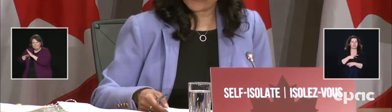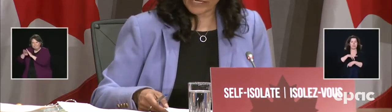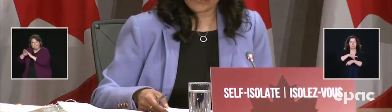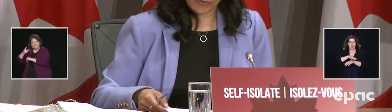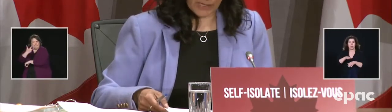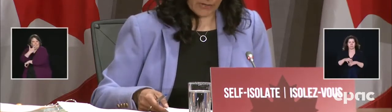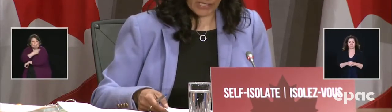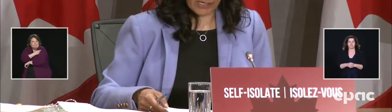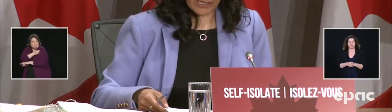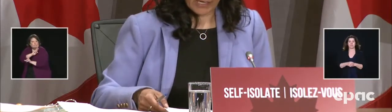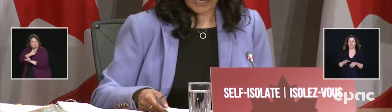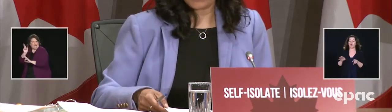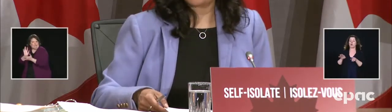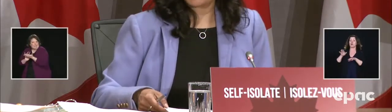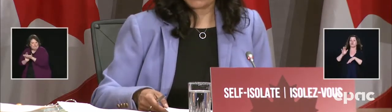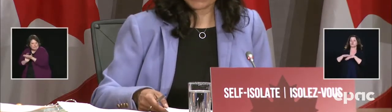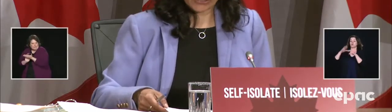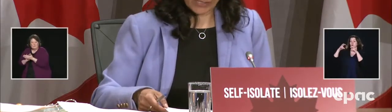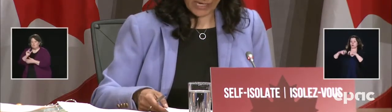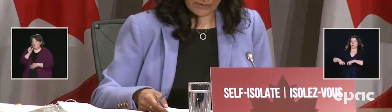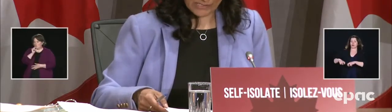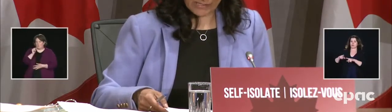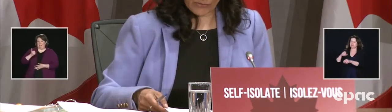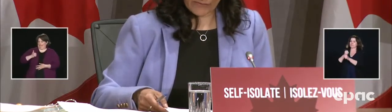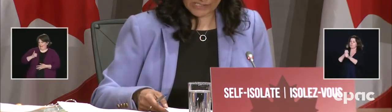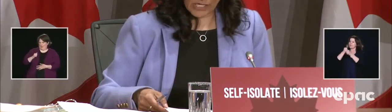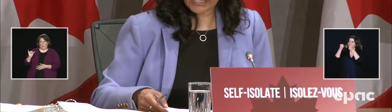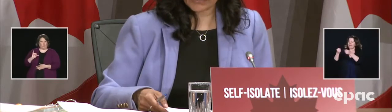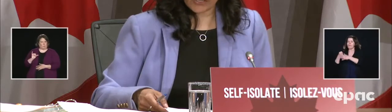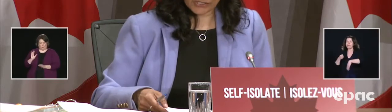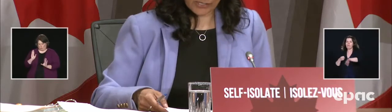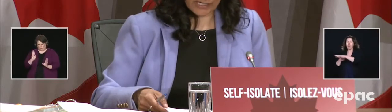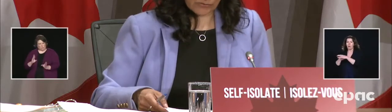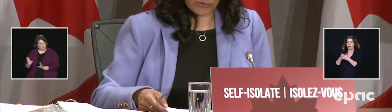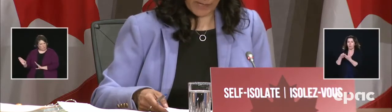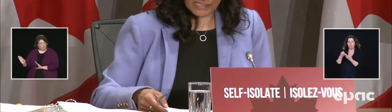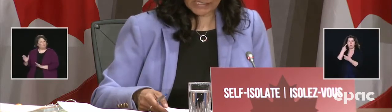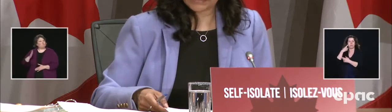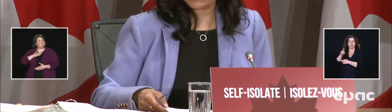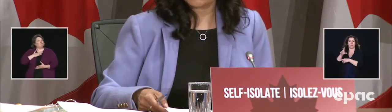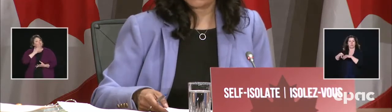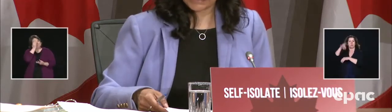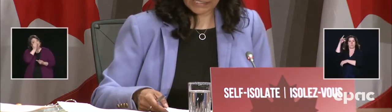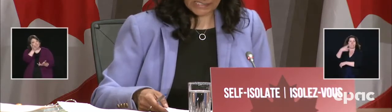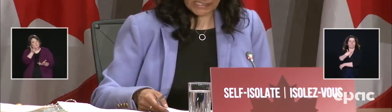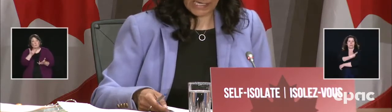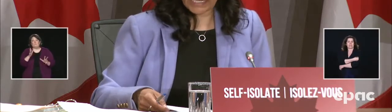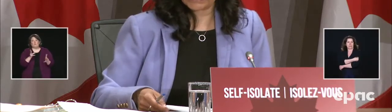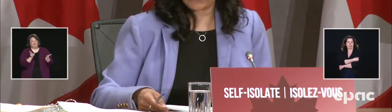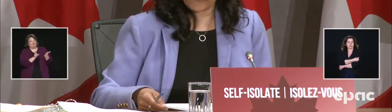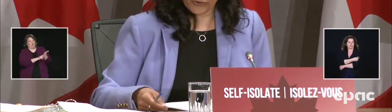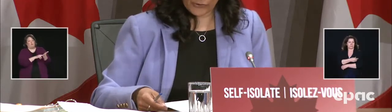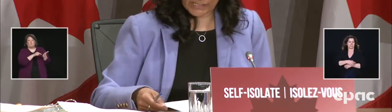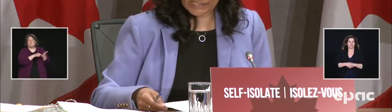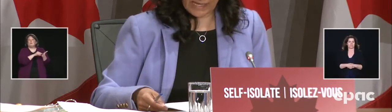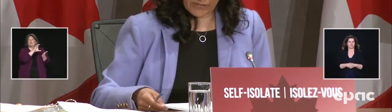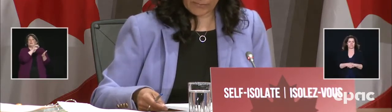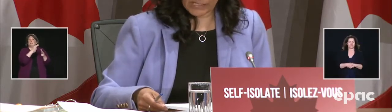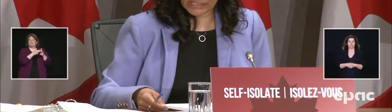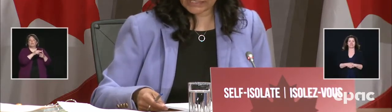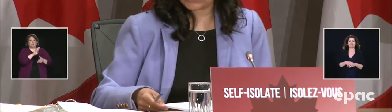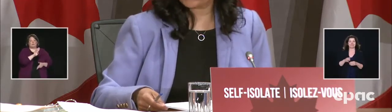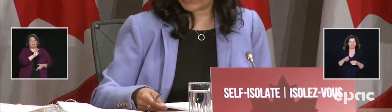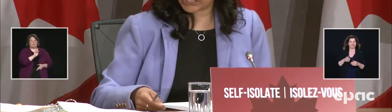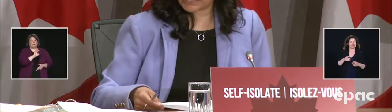is already preparing. I am pleased to announce that we have signed a contract with Becton Dickinson Canada for